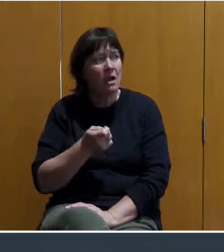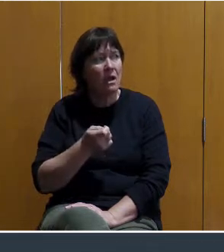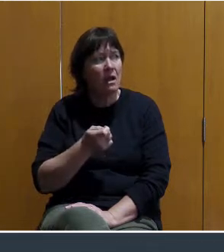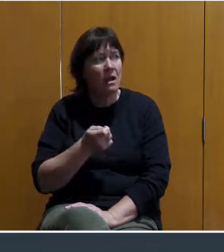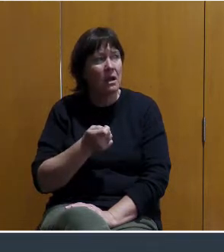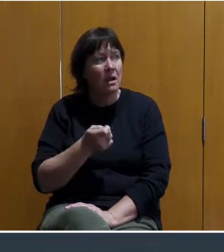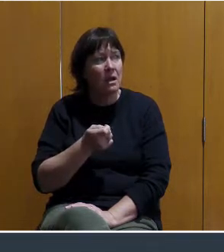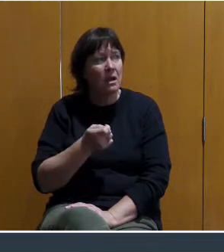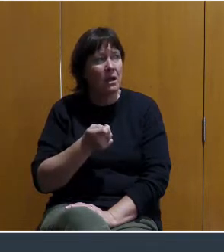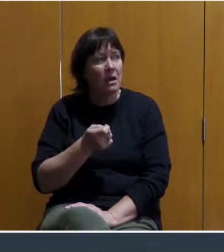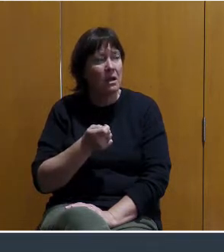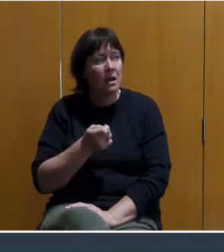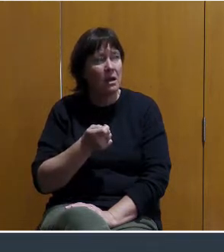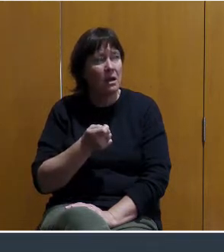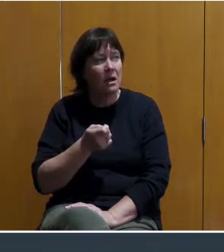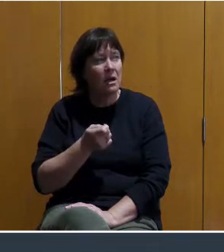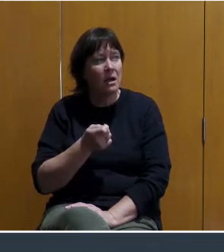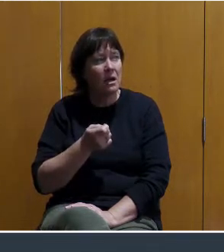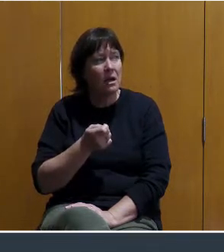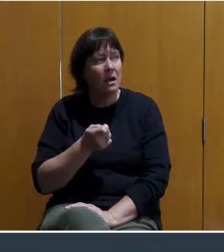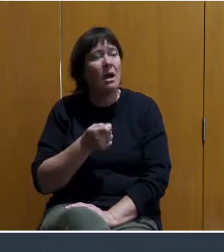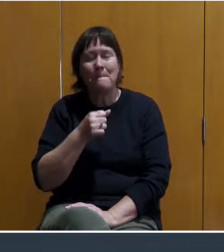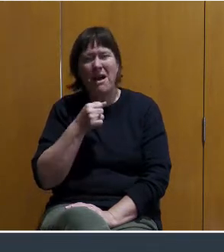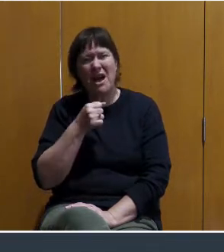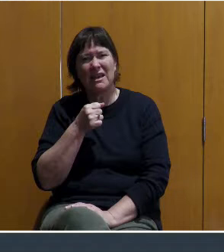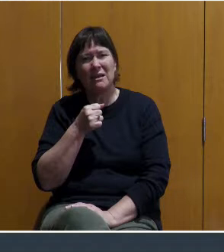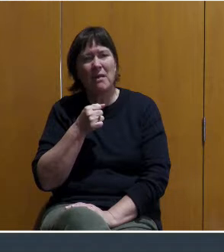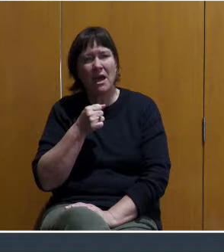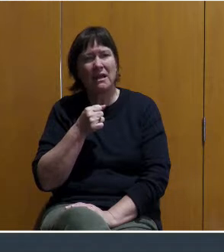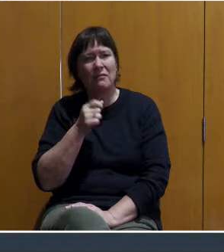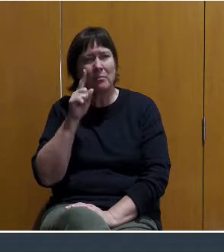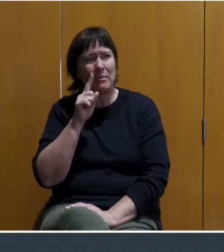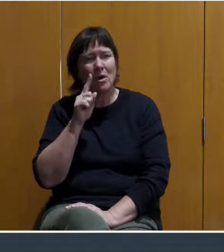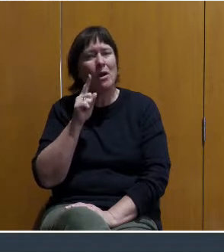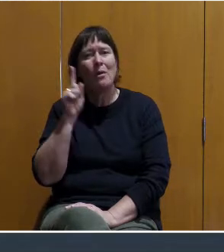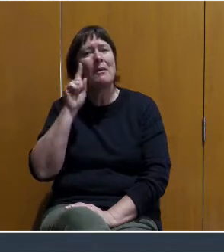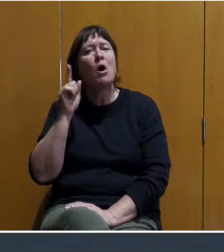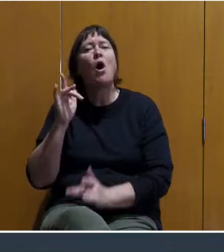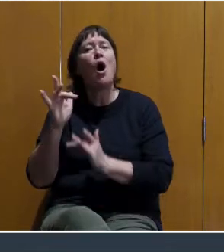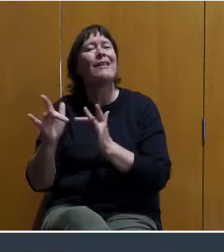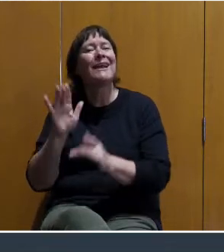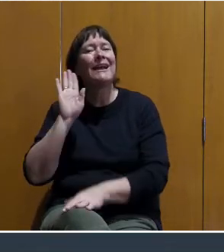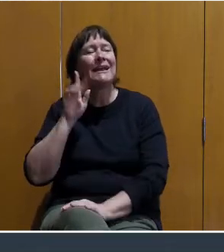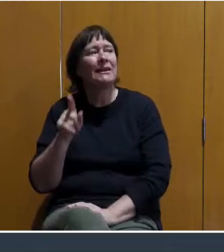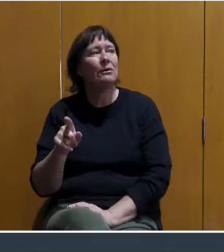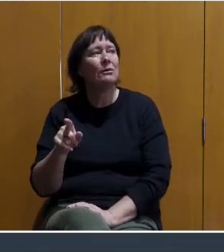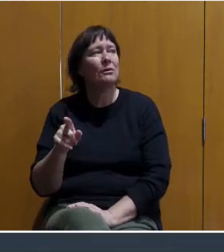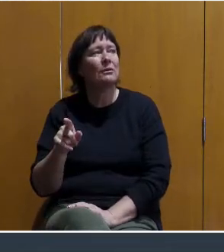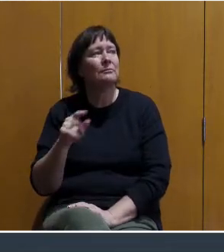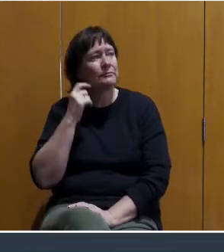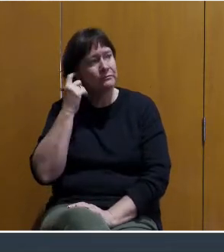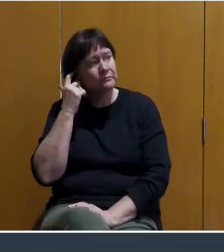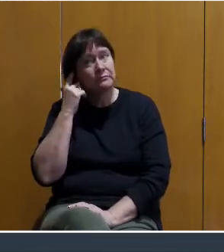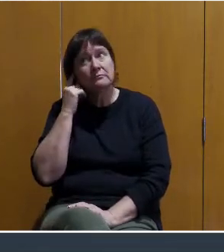would like to clarify that I think we need the mic for the listeners. for People online. watching. Yeah.